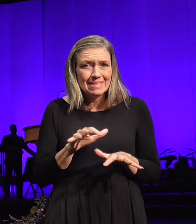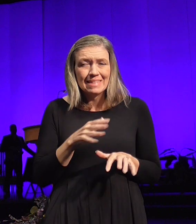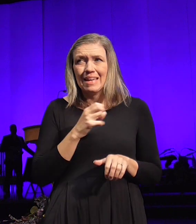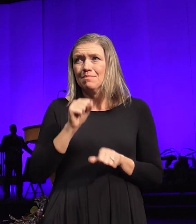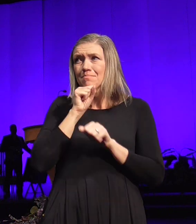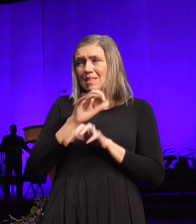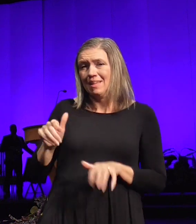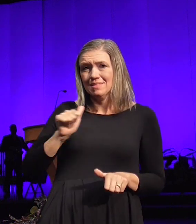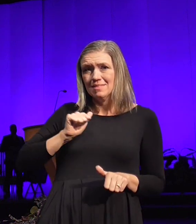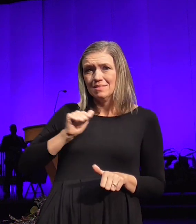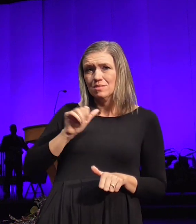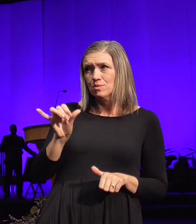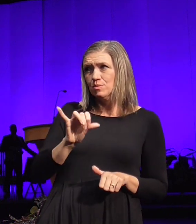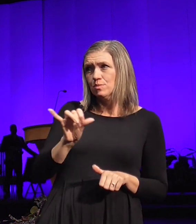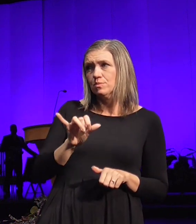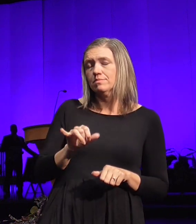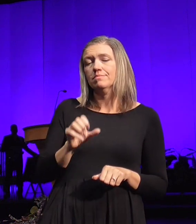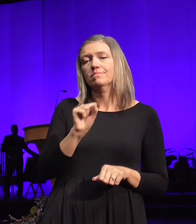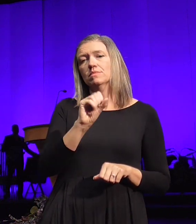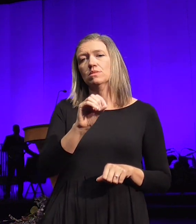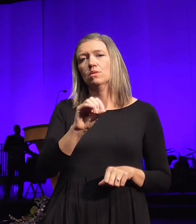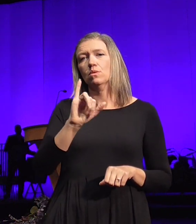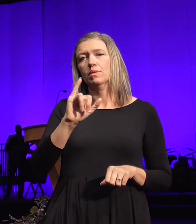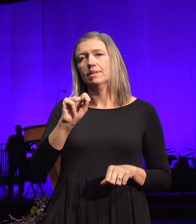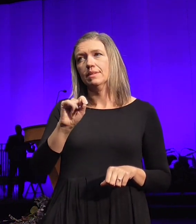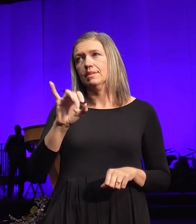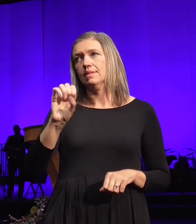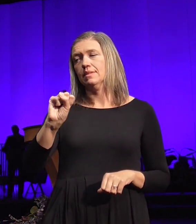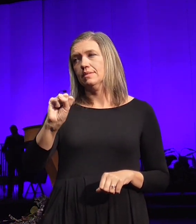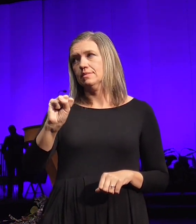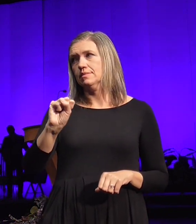blessed. And so it is.